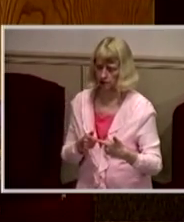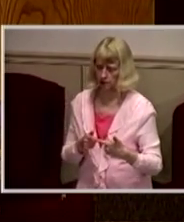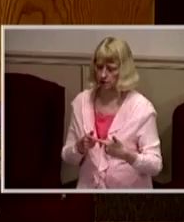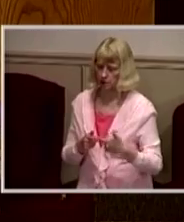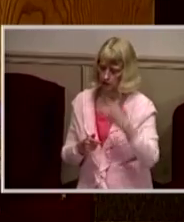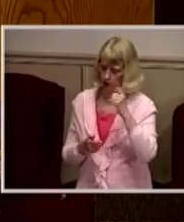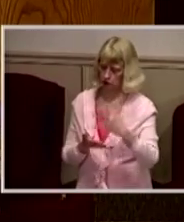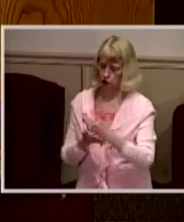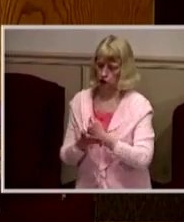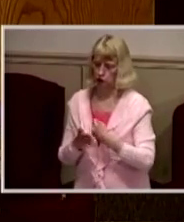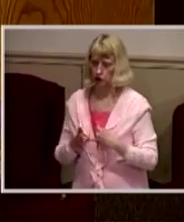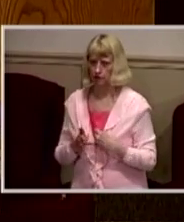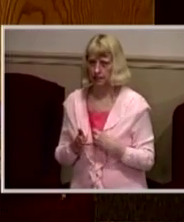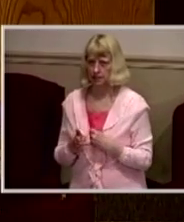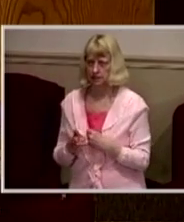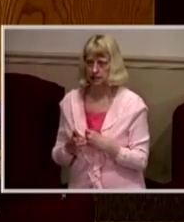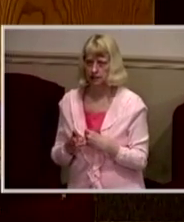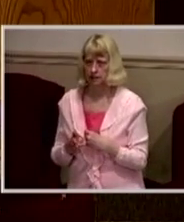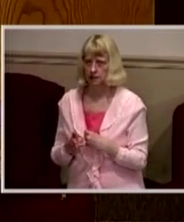because we deserve it,